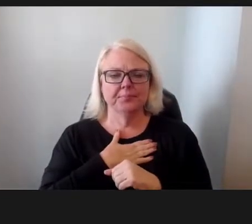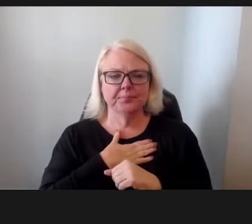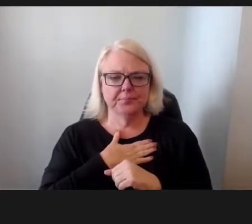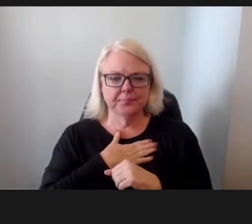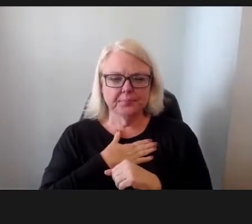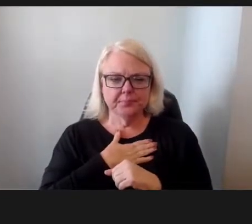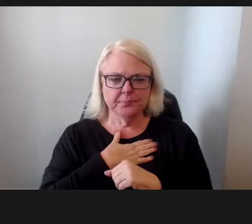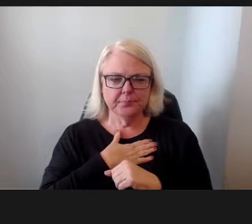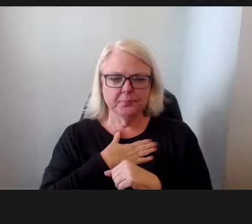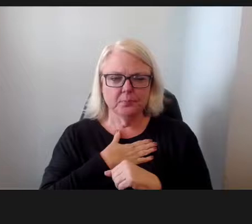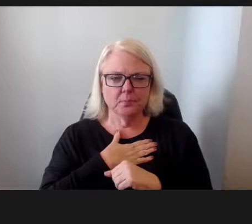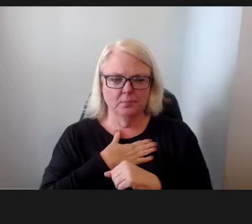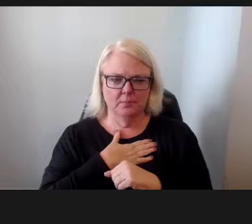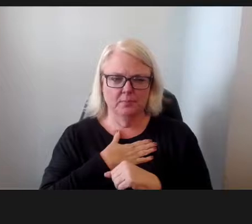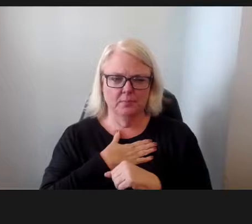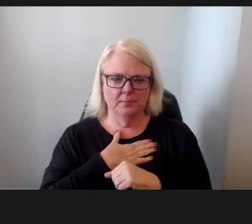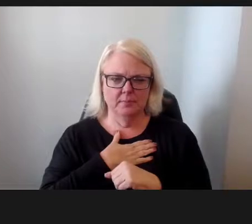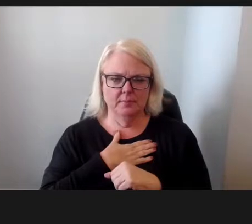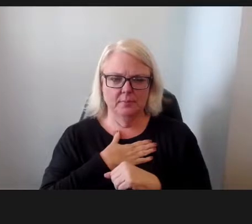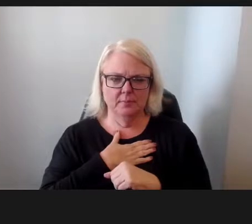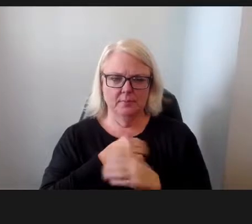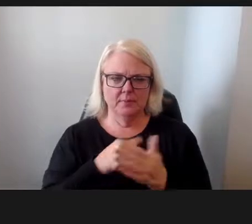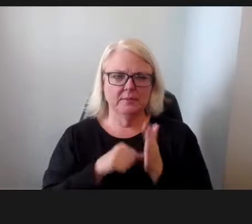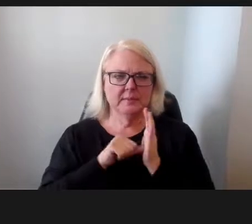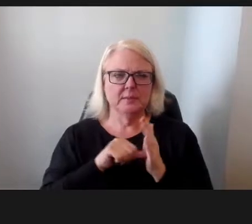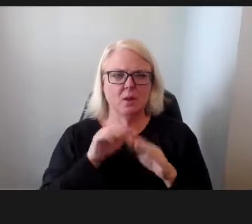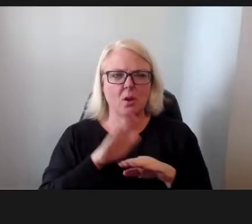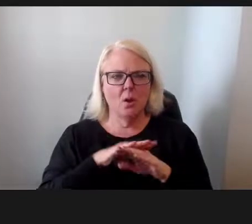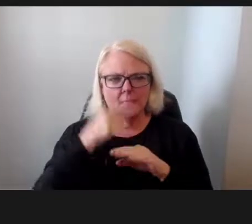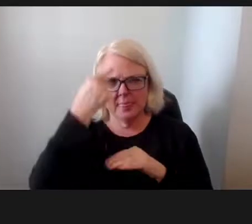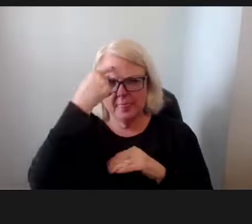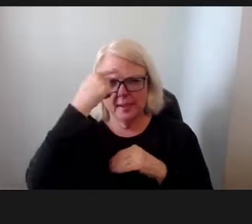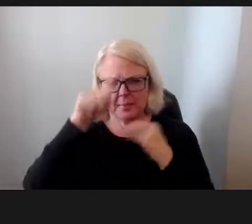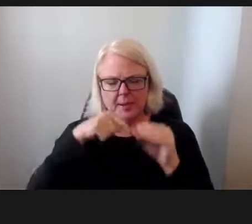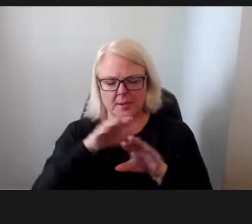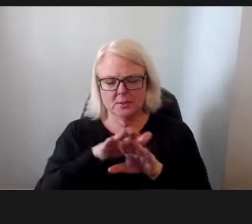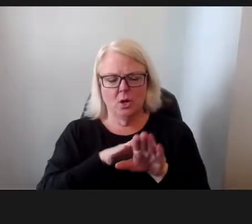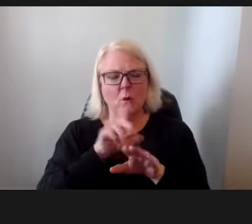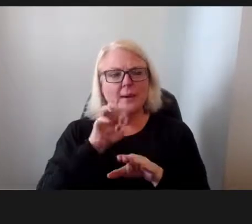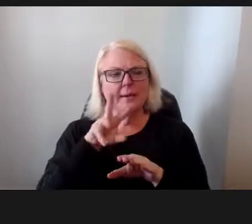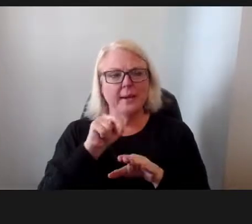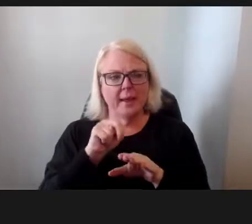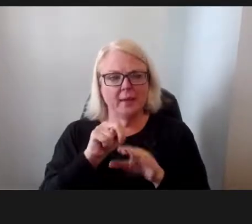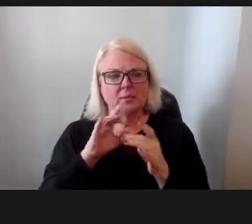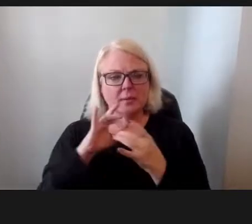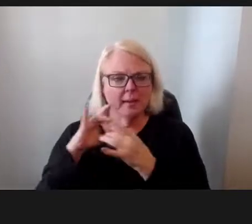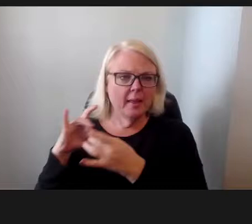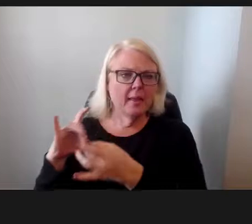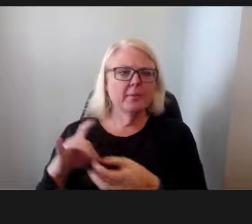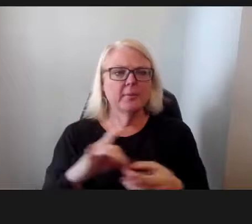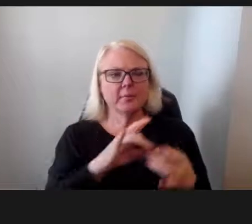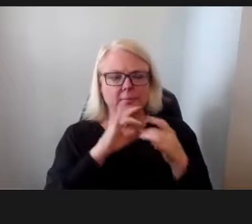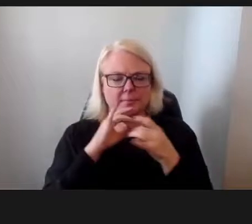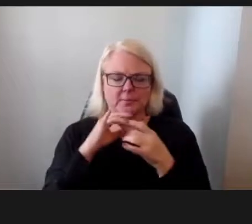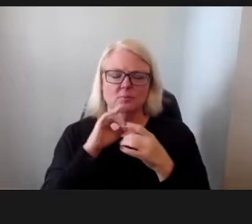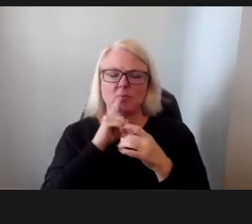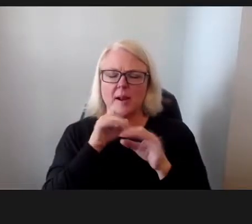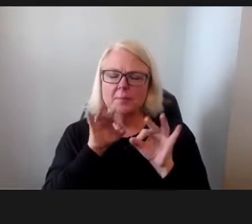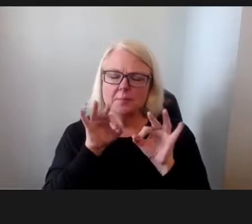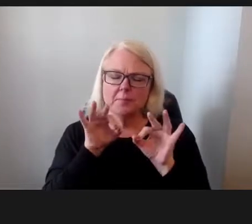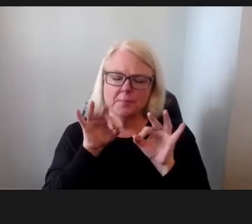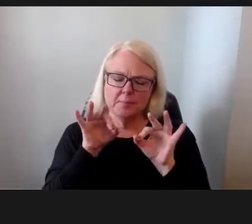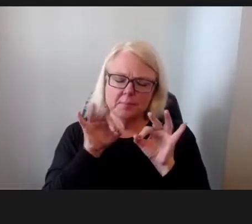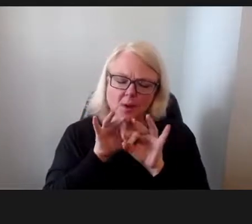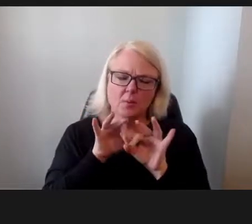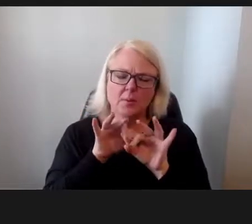in my emphasis on thinking about slowing down collectively, it's really important